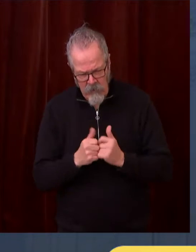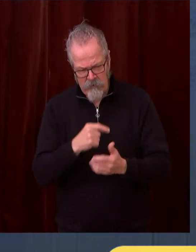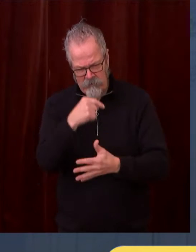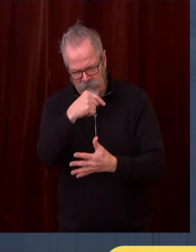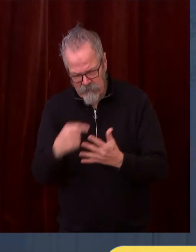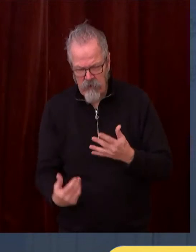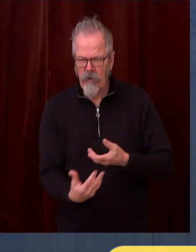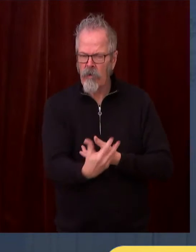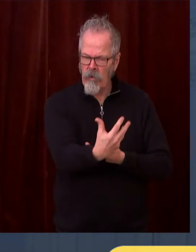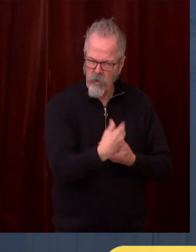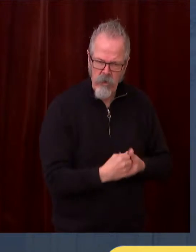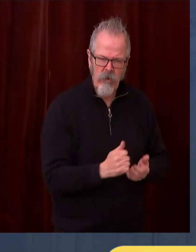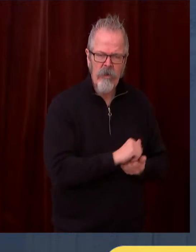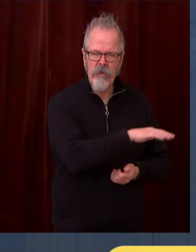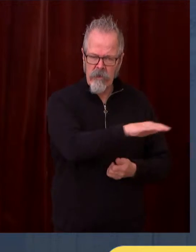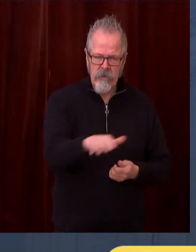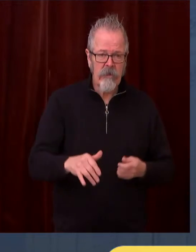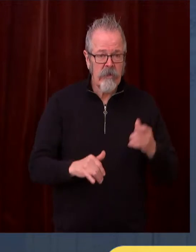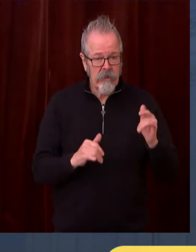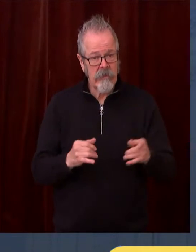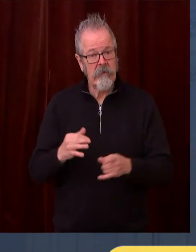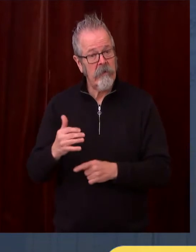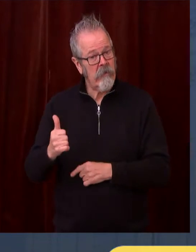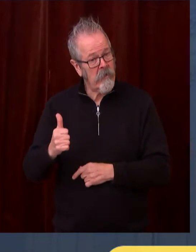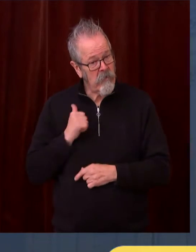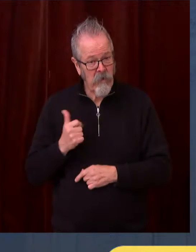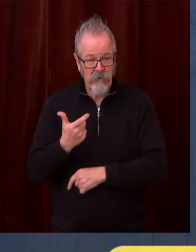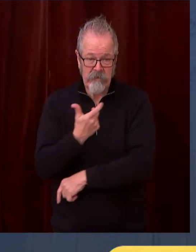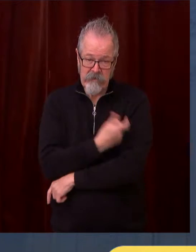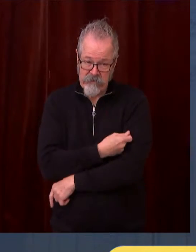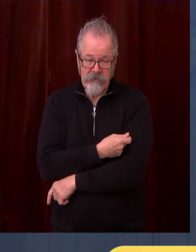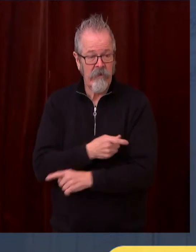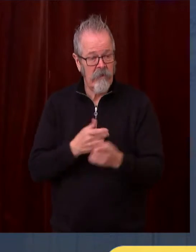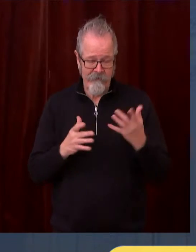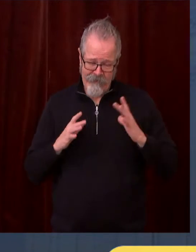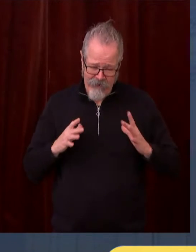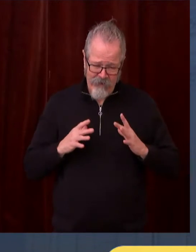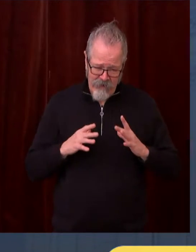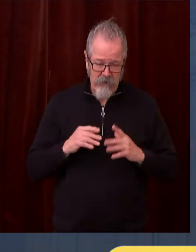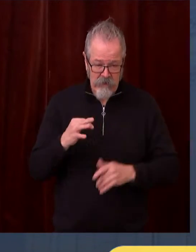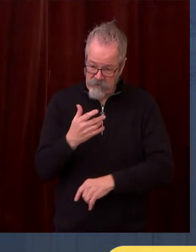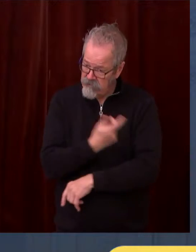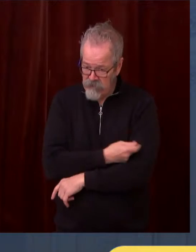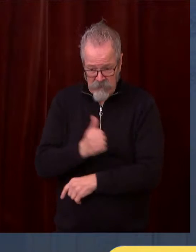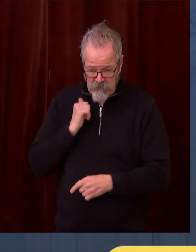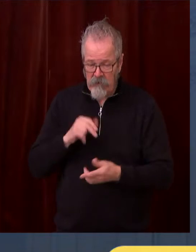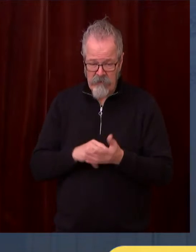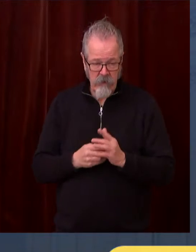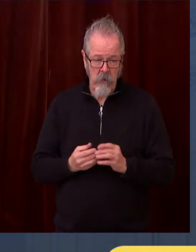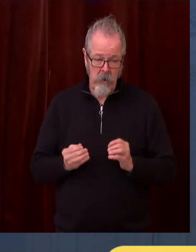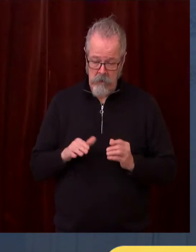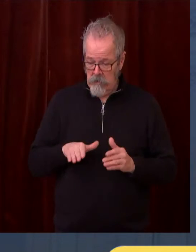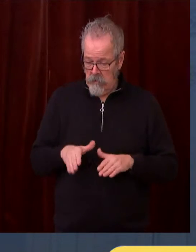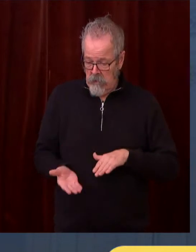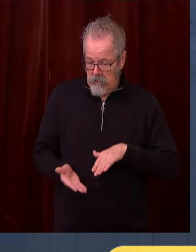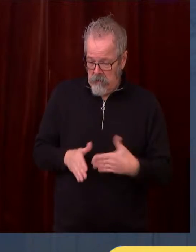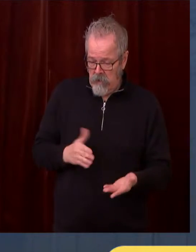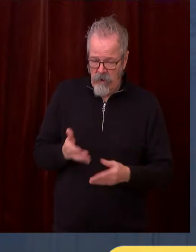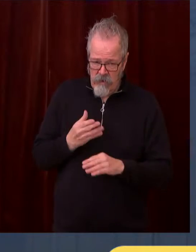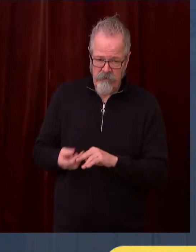We do know that communities of color have been, which a terrible misfortune, had great disparate rates of